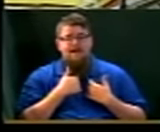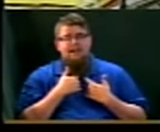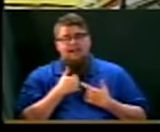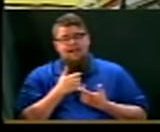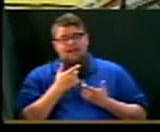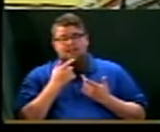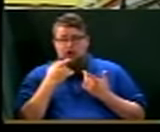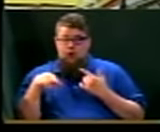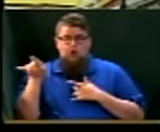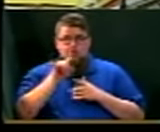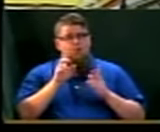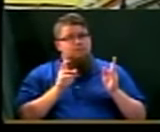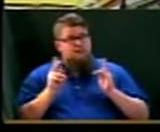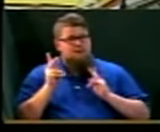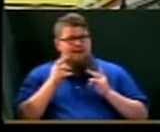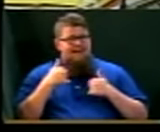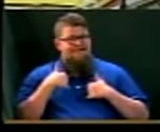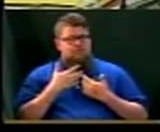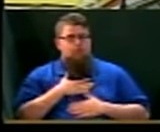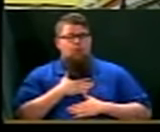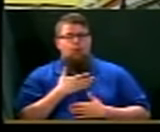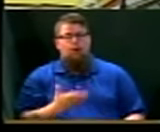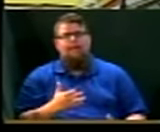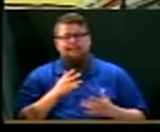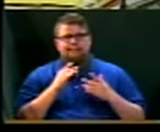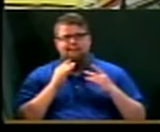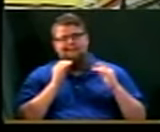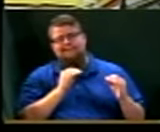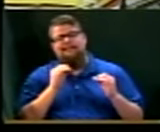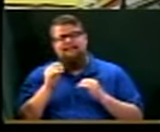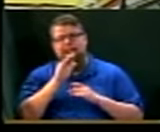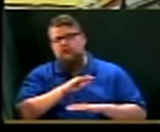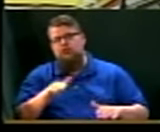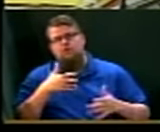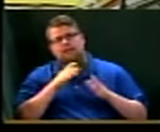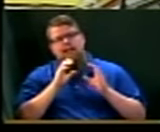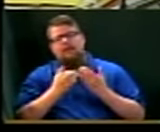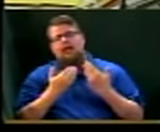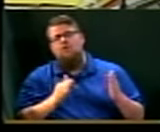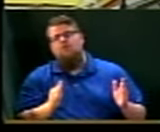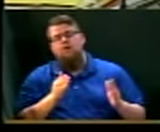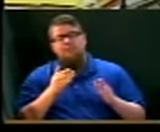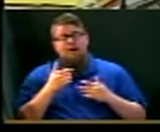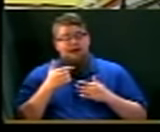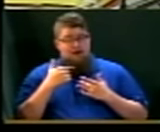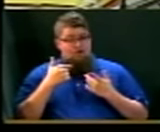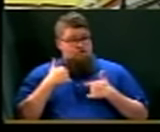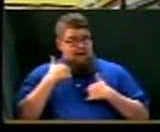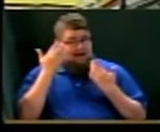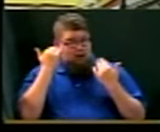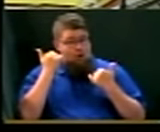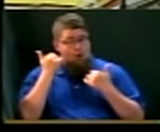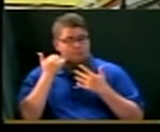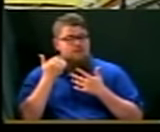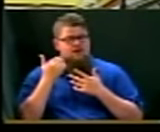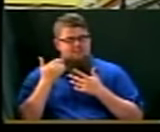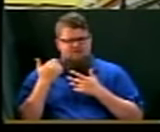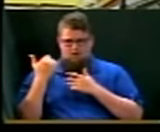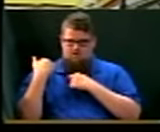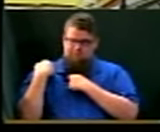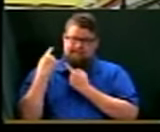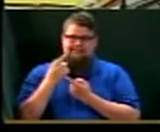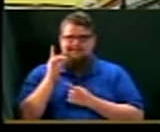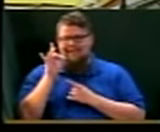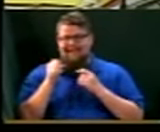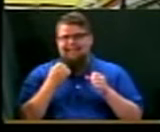the willingness to serve children in the classroom. What I have hoped to do over the last 8 years